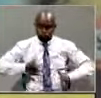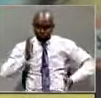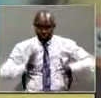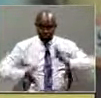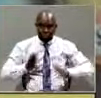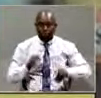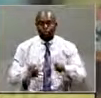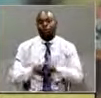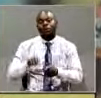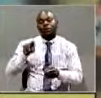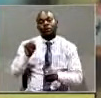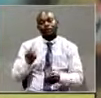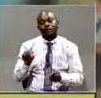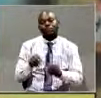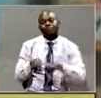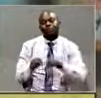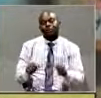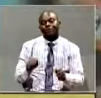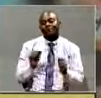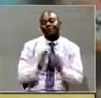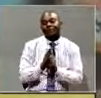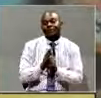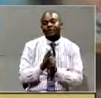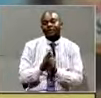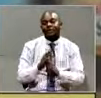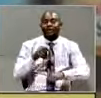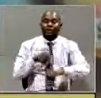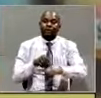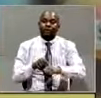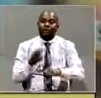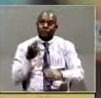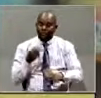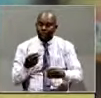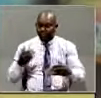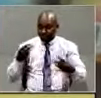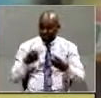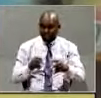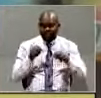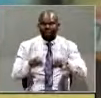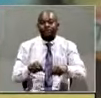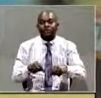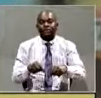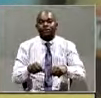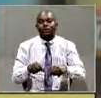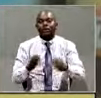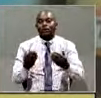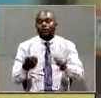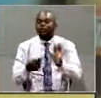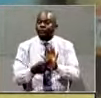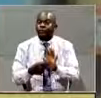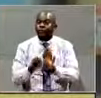And the national records have been broken 15 times since we started this season. This shows